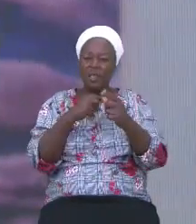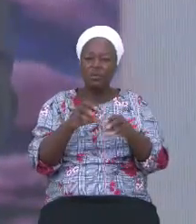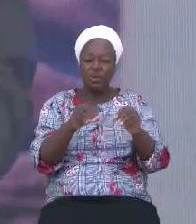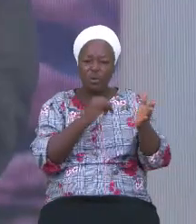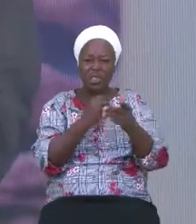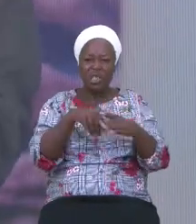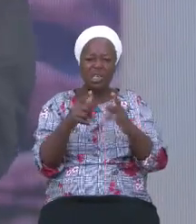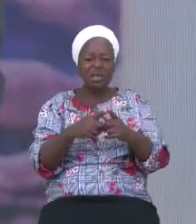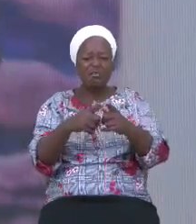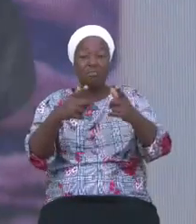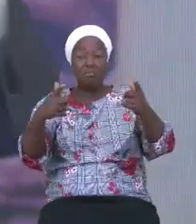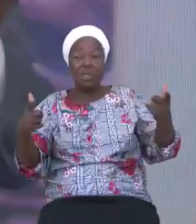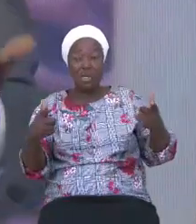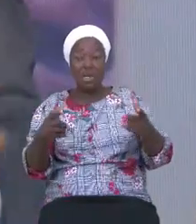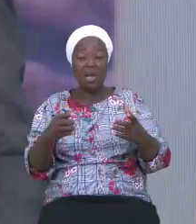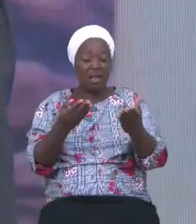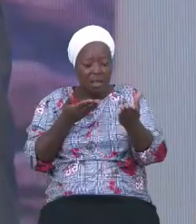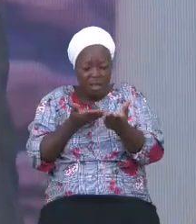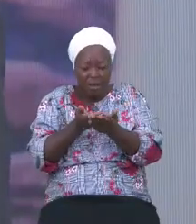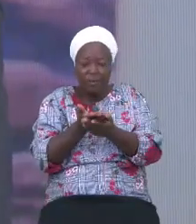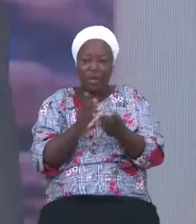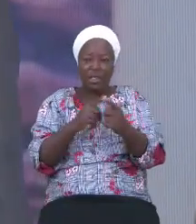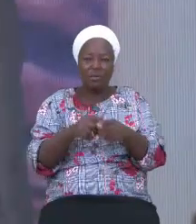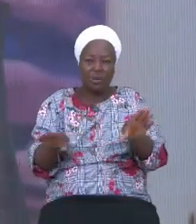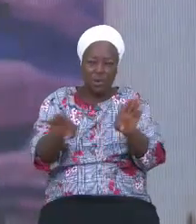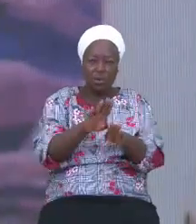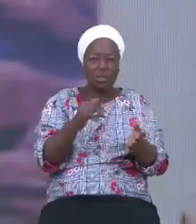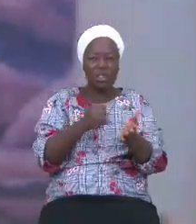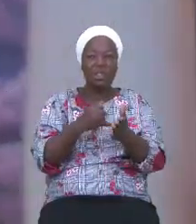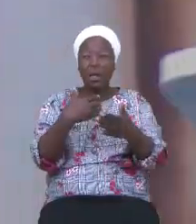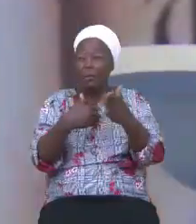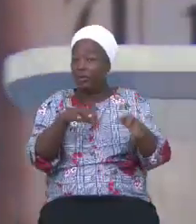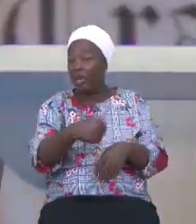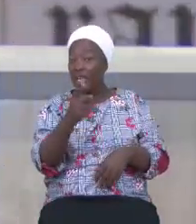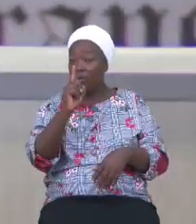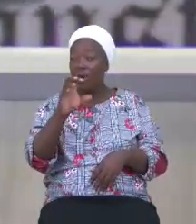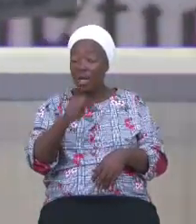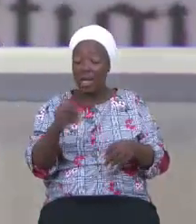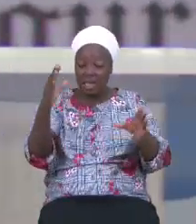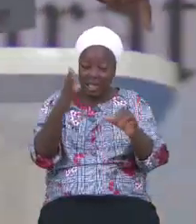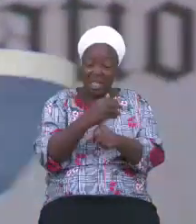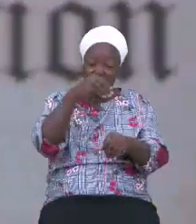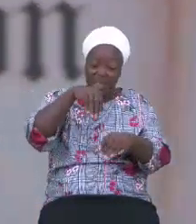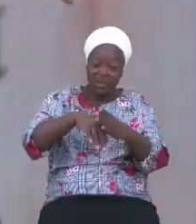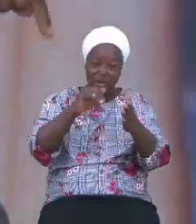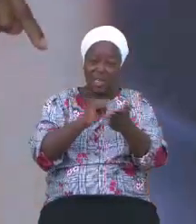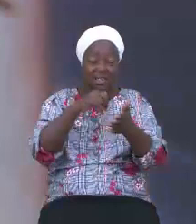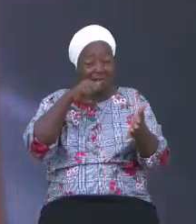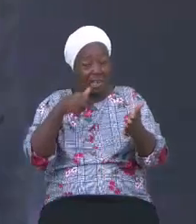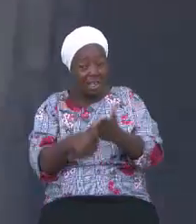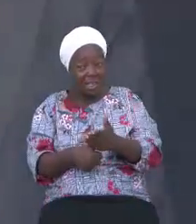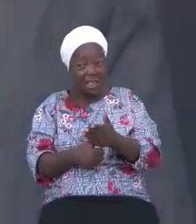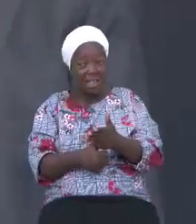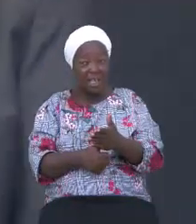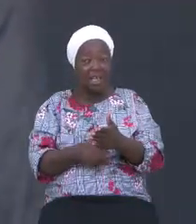bigger envelope, and we seal it. Before anyone can get to that letter,